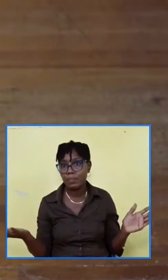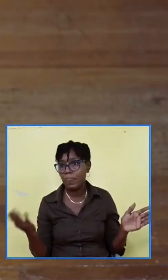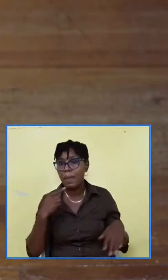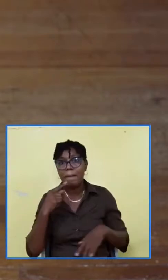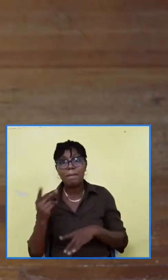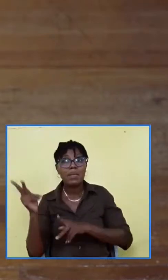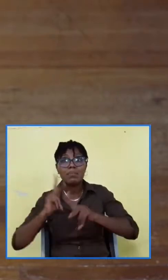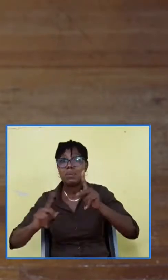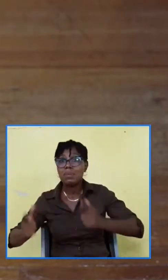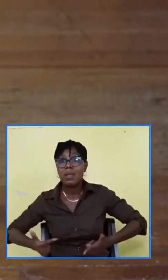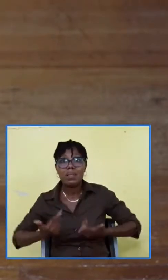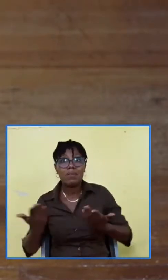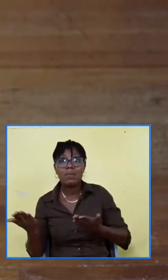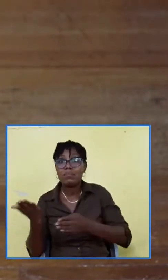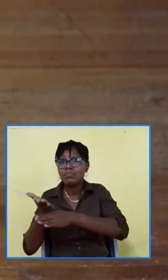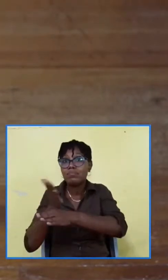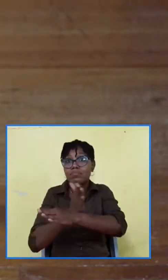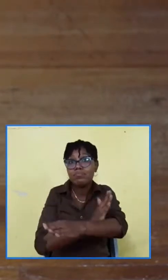better off.